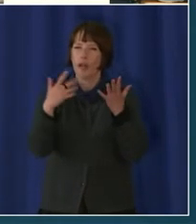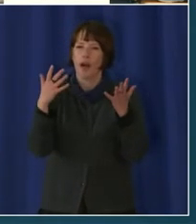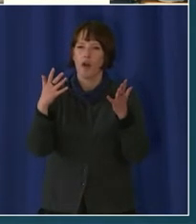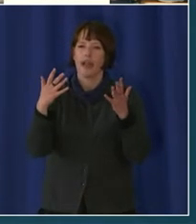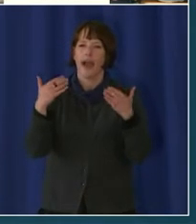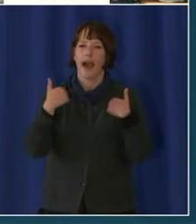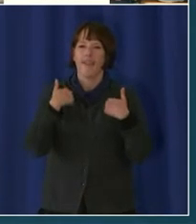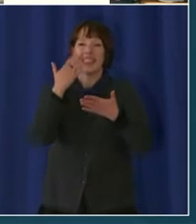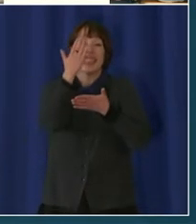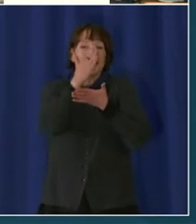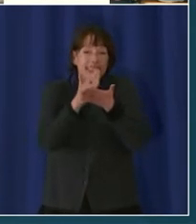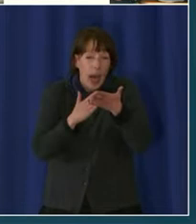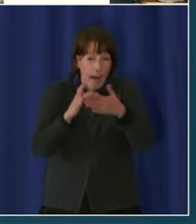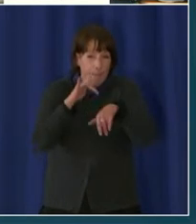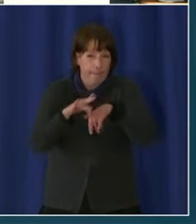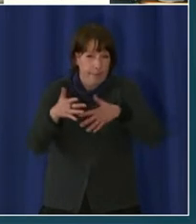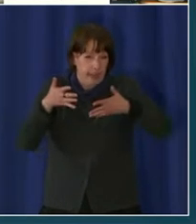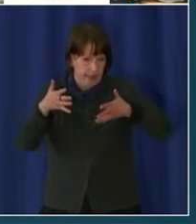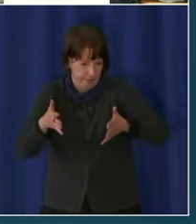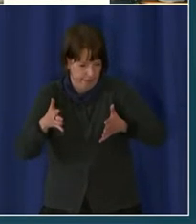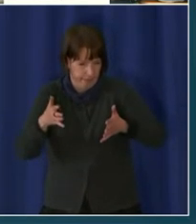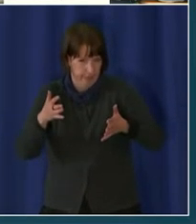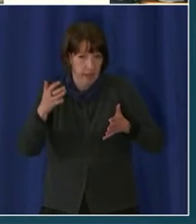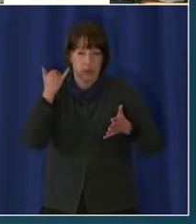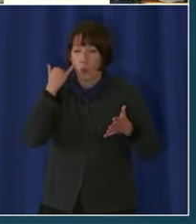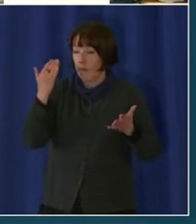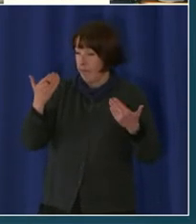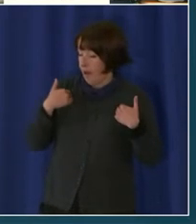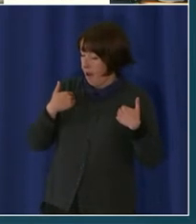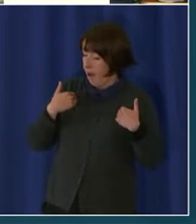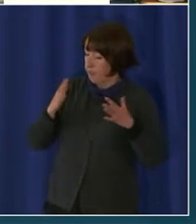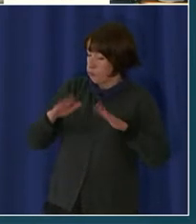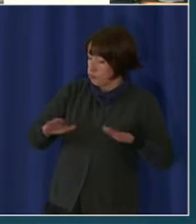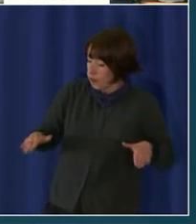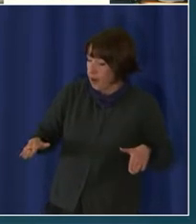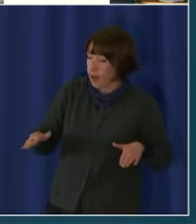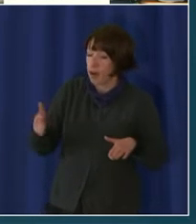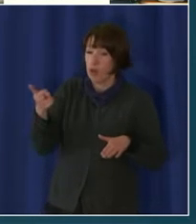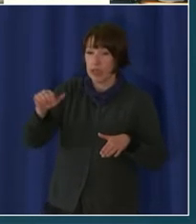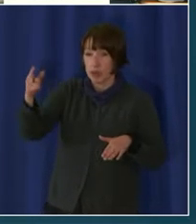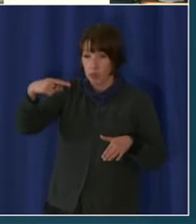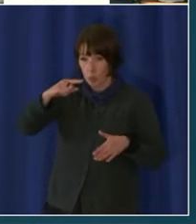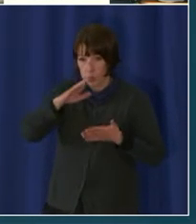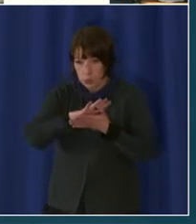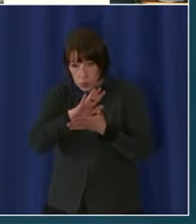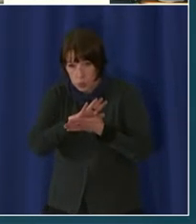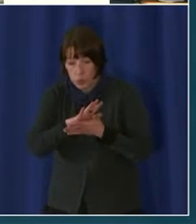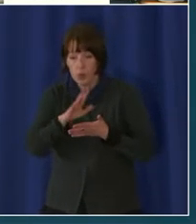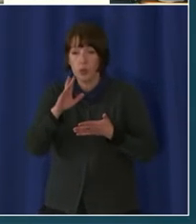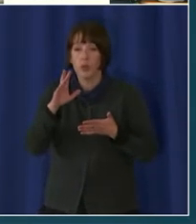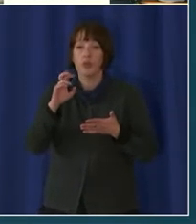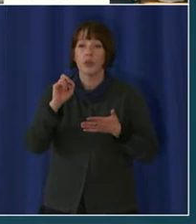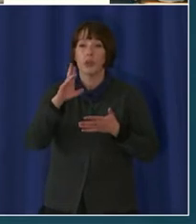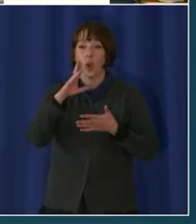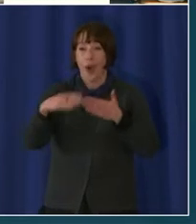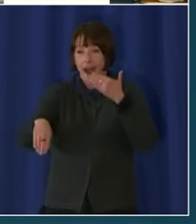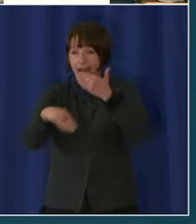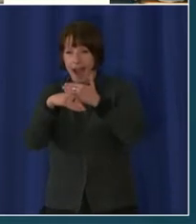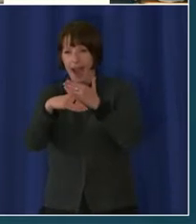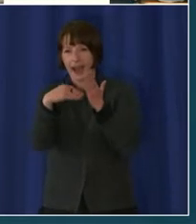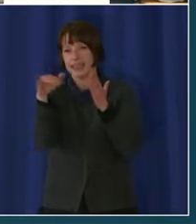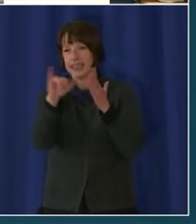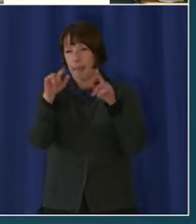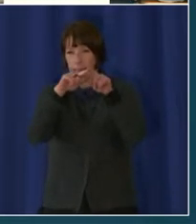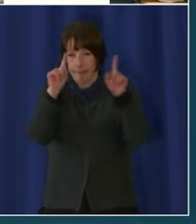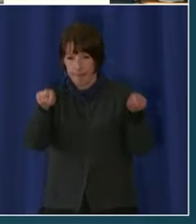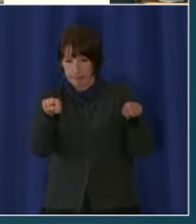do have some available spaces left. So if you have a child at any of those schools or the schools that are feeding into those sites